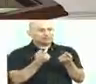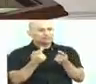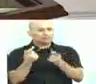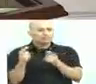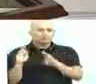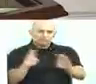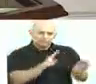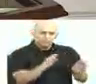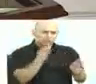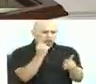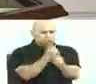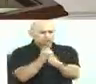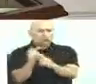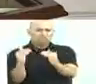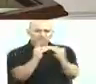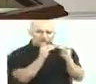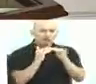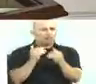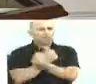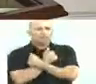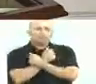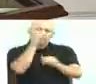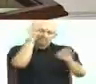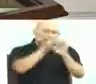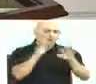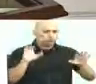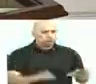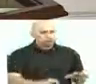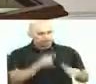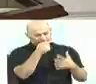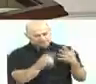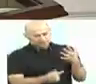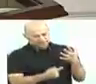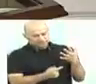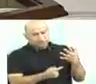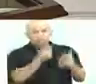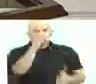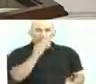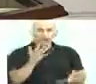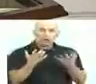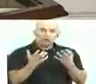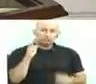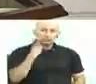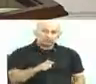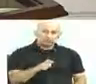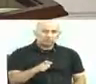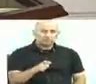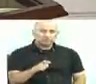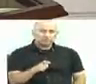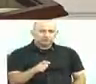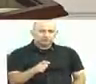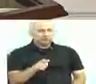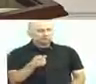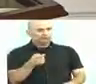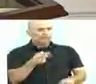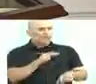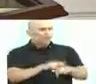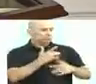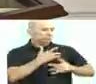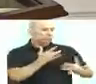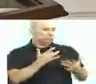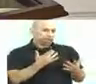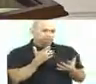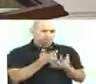fairly, loving each other faithfully, doing the things that God desires should merely be a natural